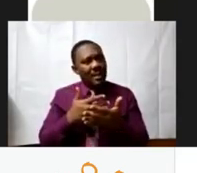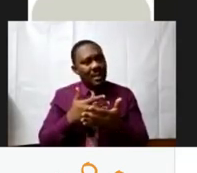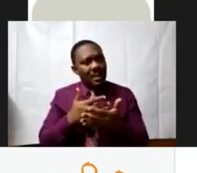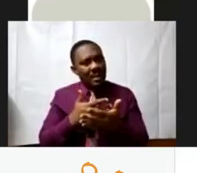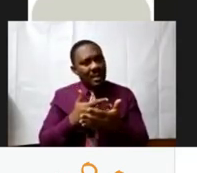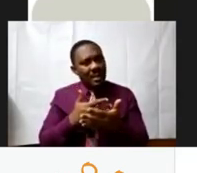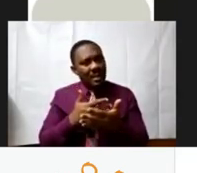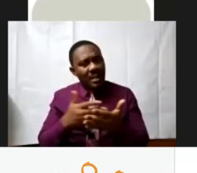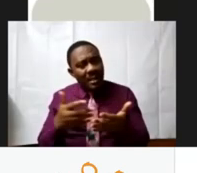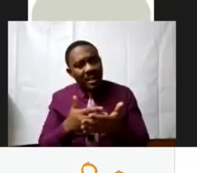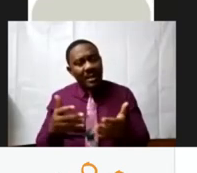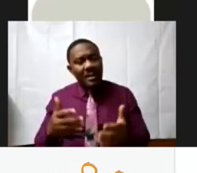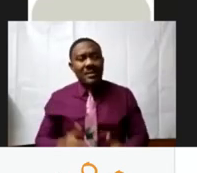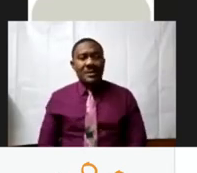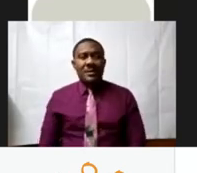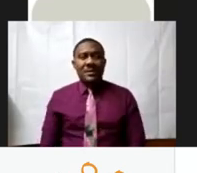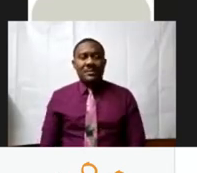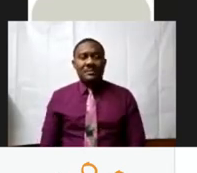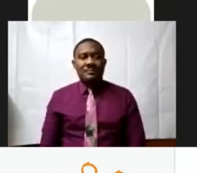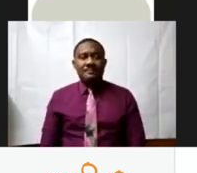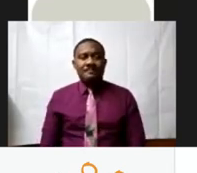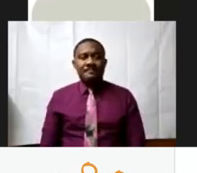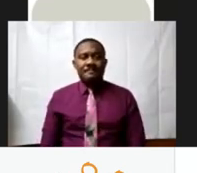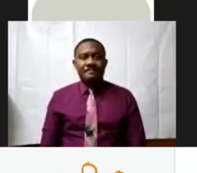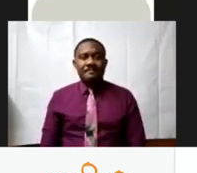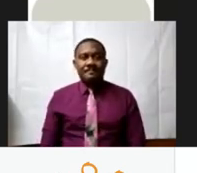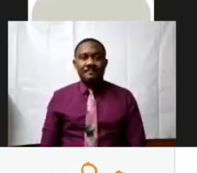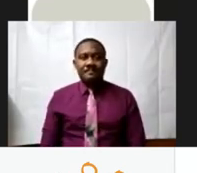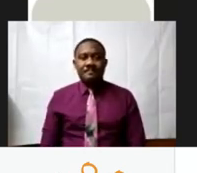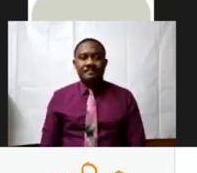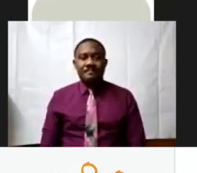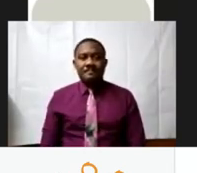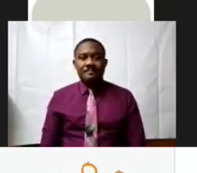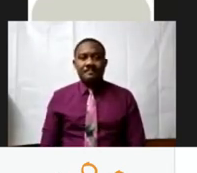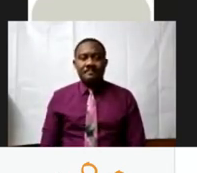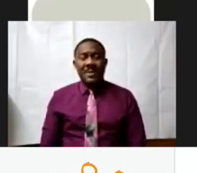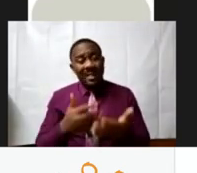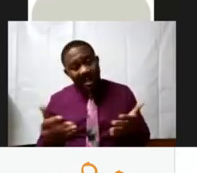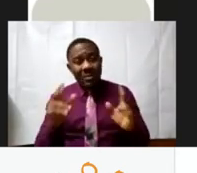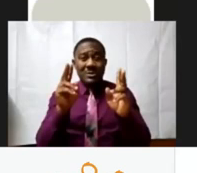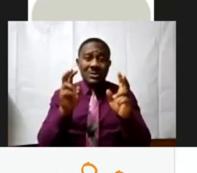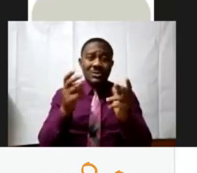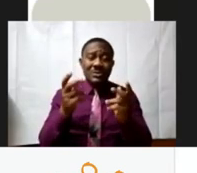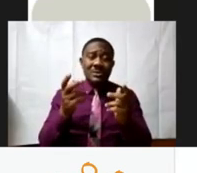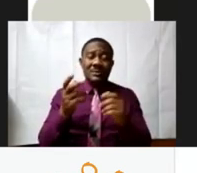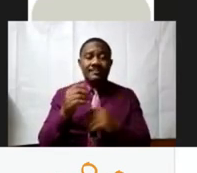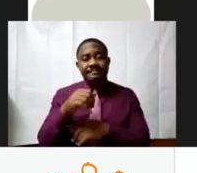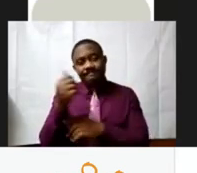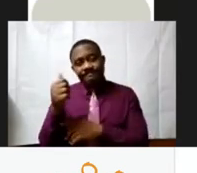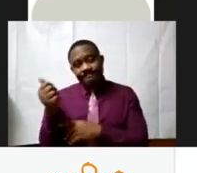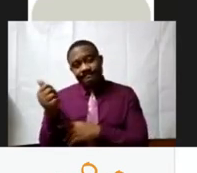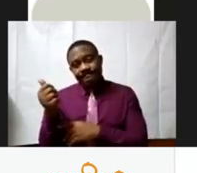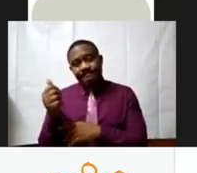And also we do offer regular reinforcements for positive action. When we want them to perform a